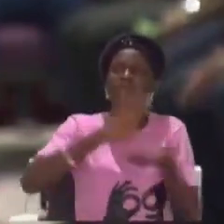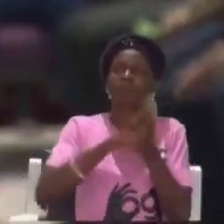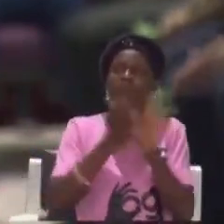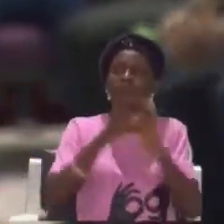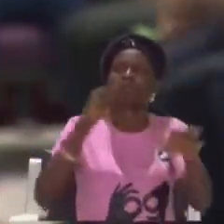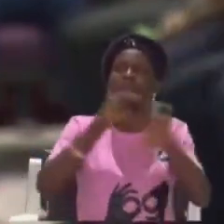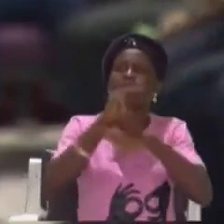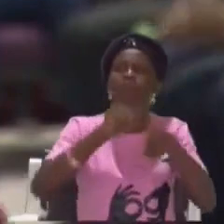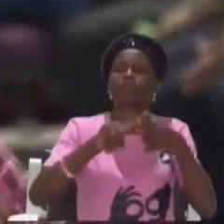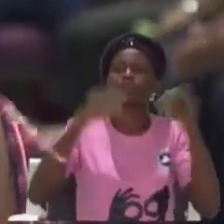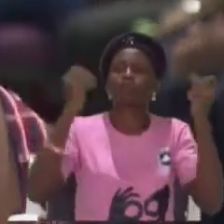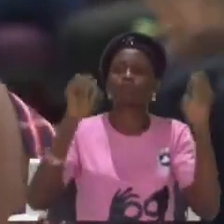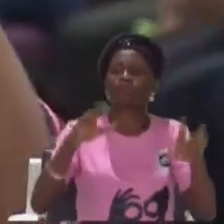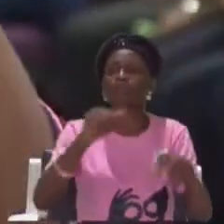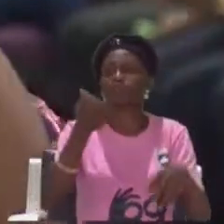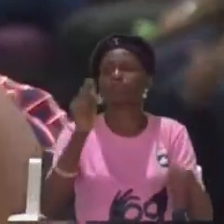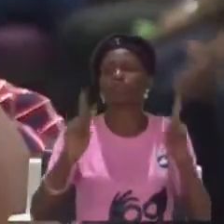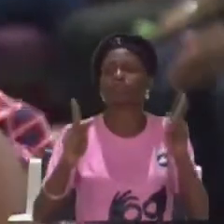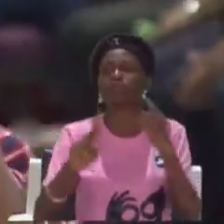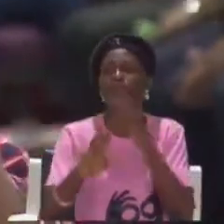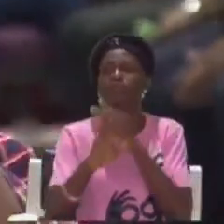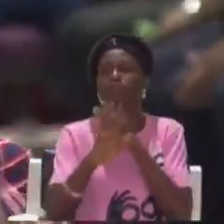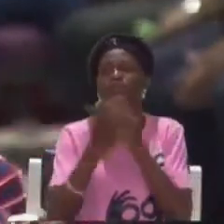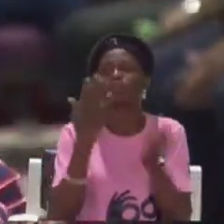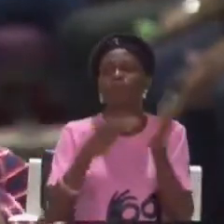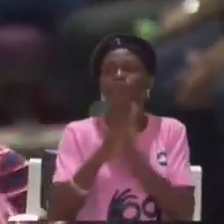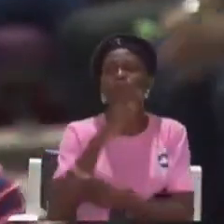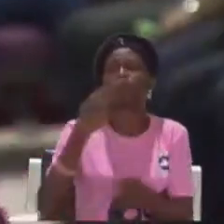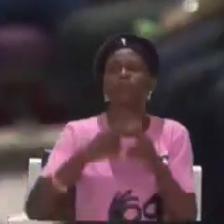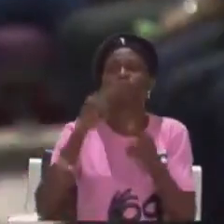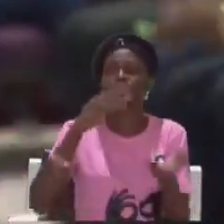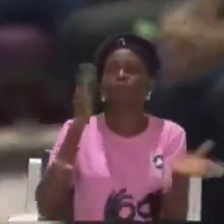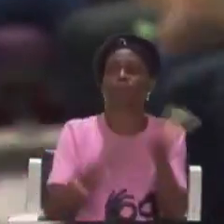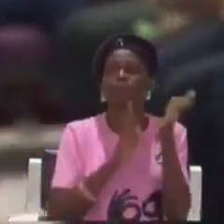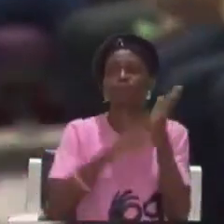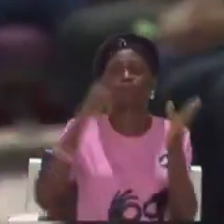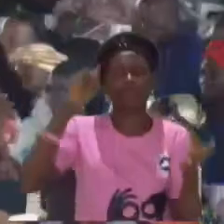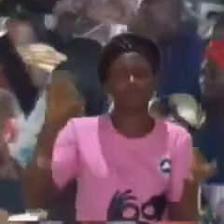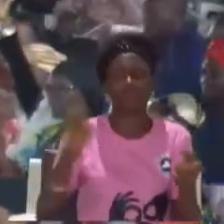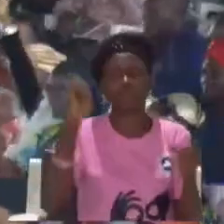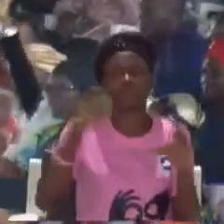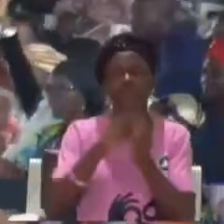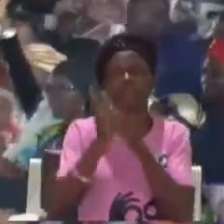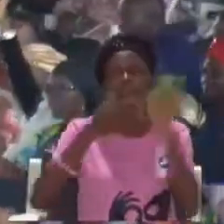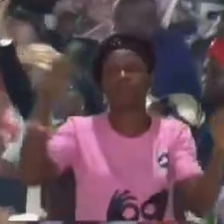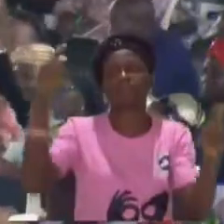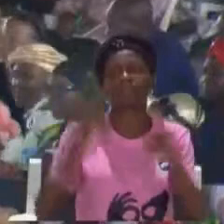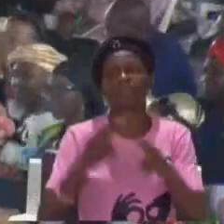to several other persons. The Lord's name be praised forever in Jesus' name.